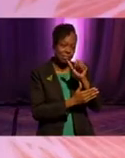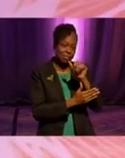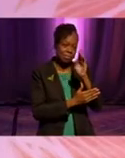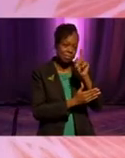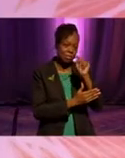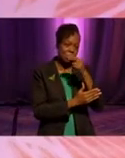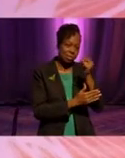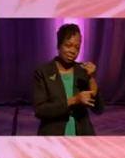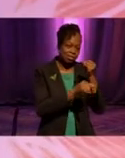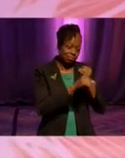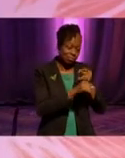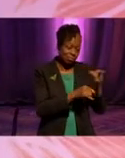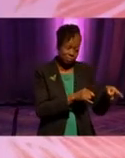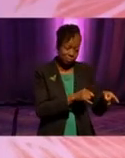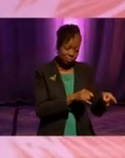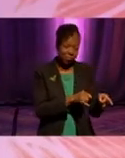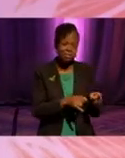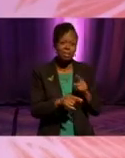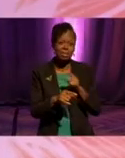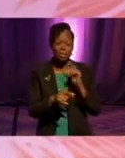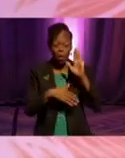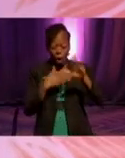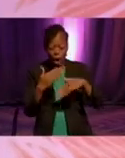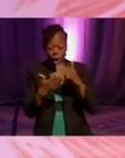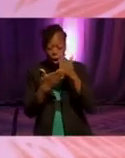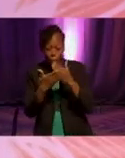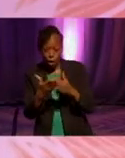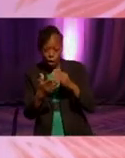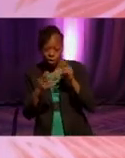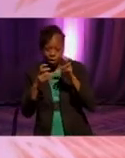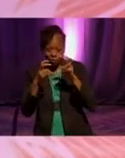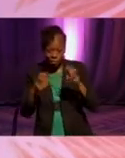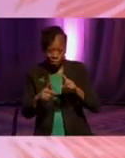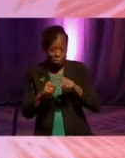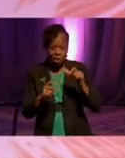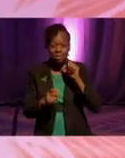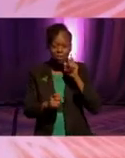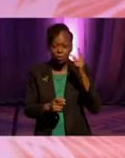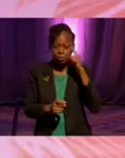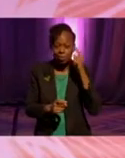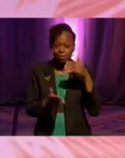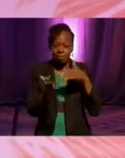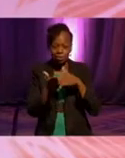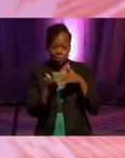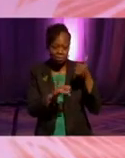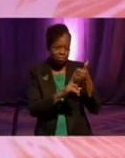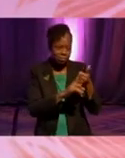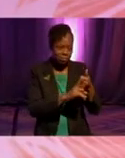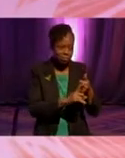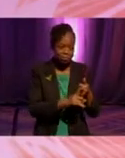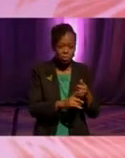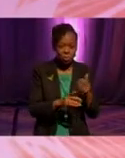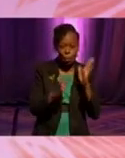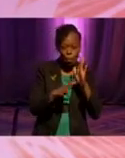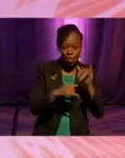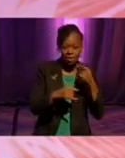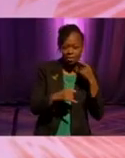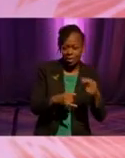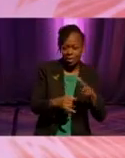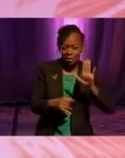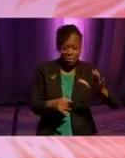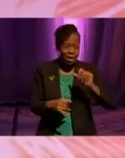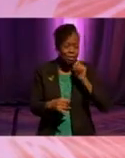of the puzzle. But I don't think the doctors would mind me saying this, that they don't really want to see the kids in the hospital.